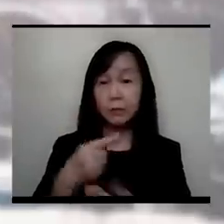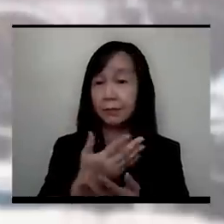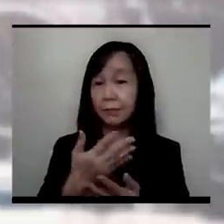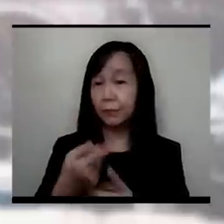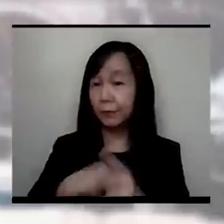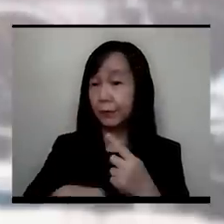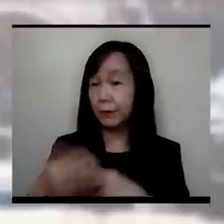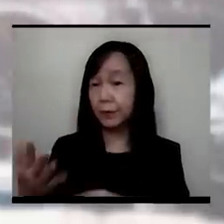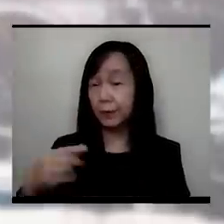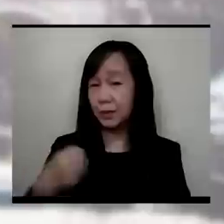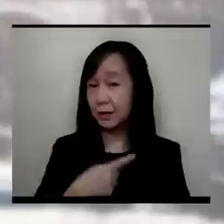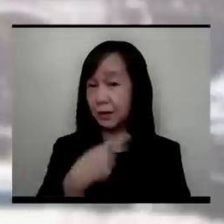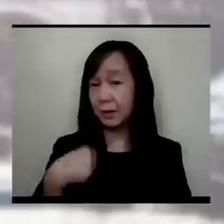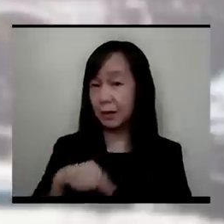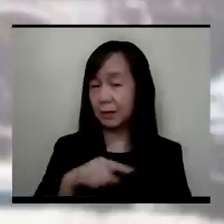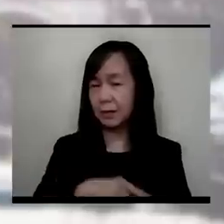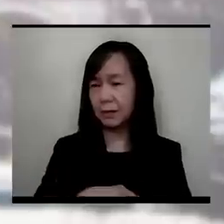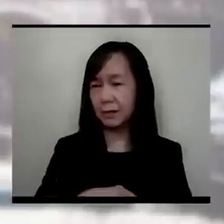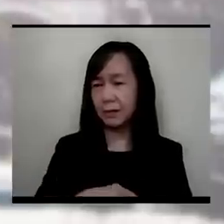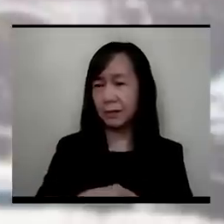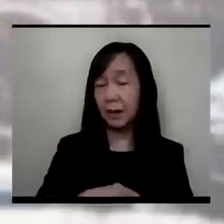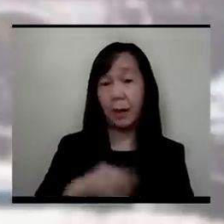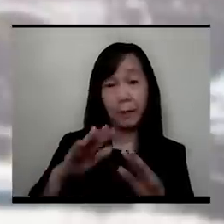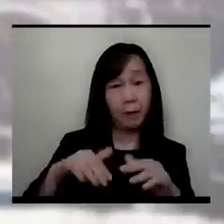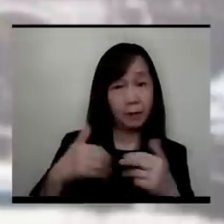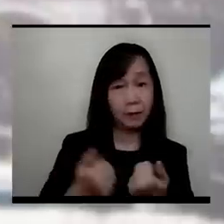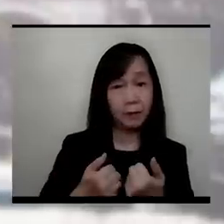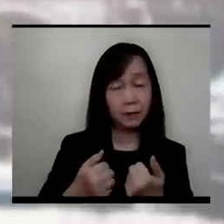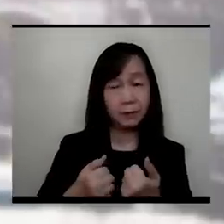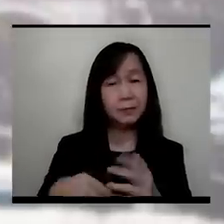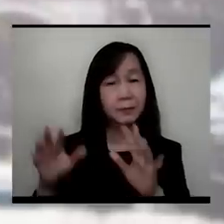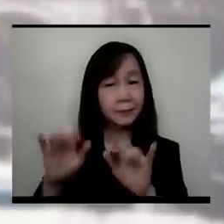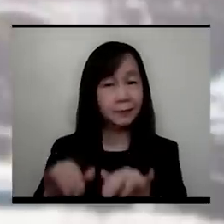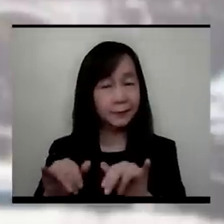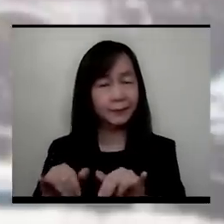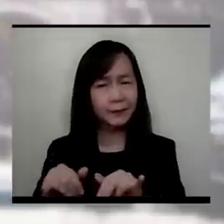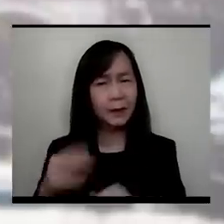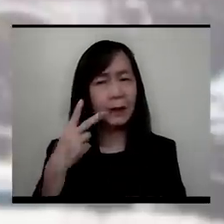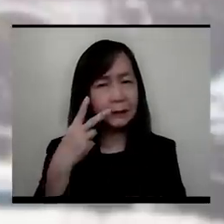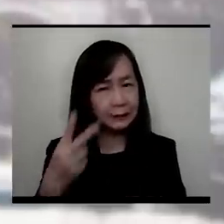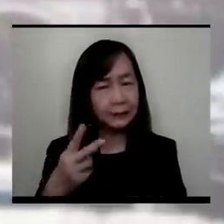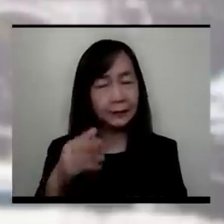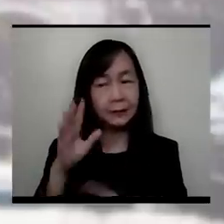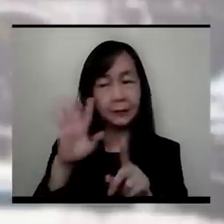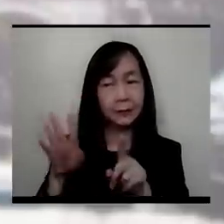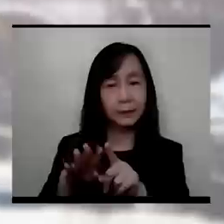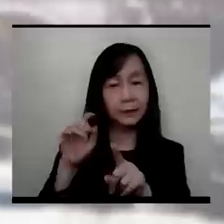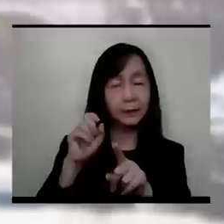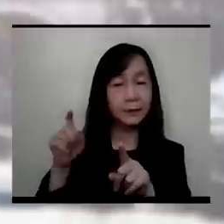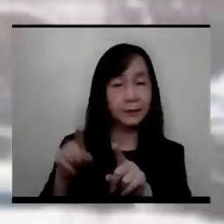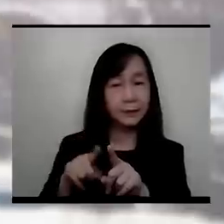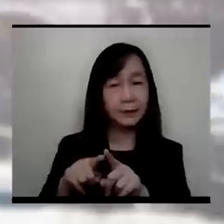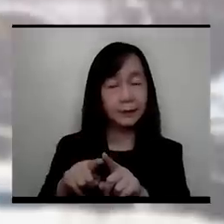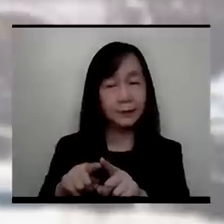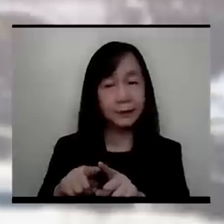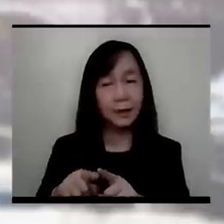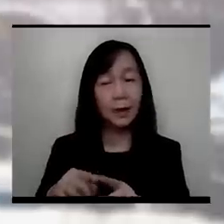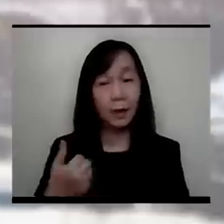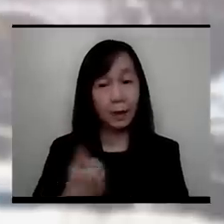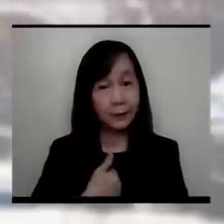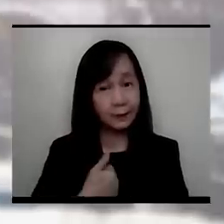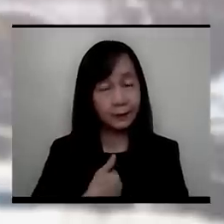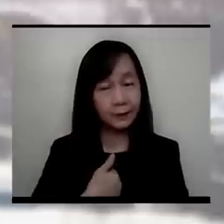Paano natin mapapanatiling Makakita ng kapatid O aking sarili